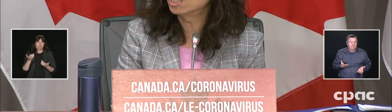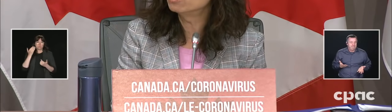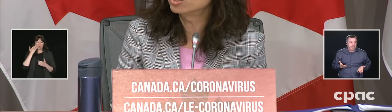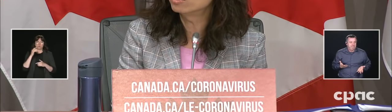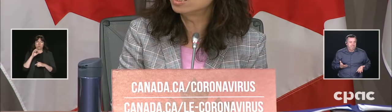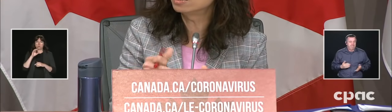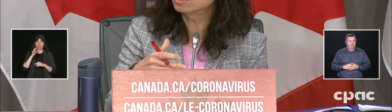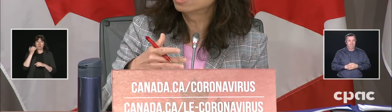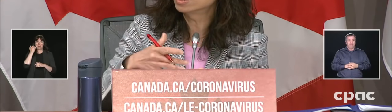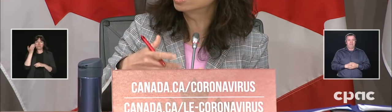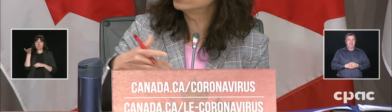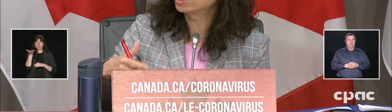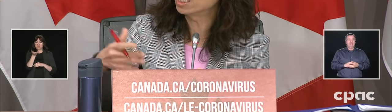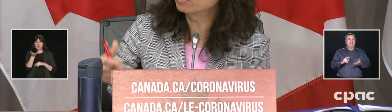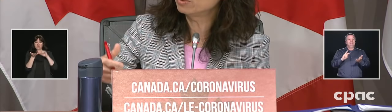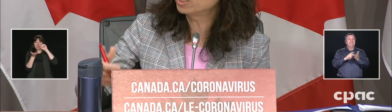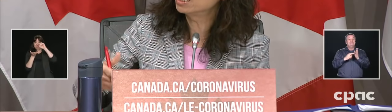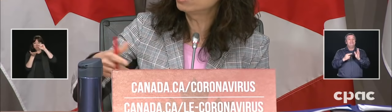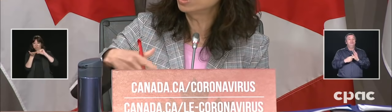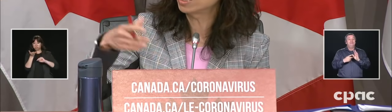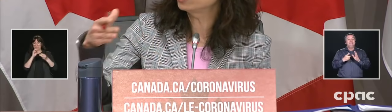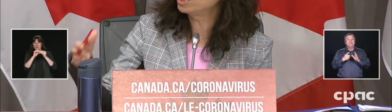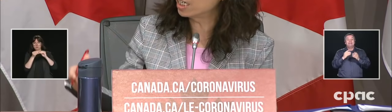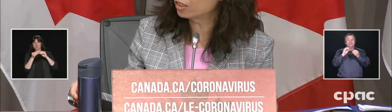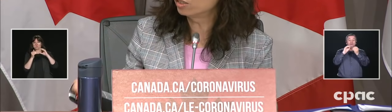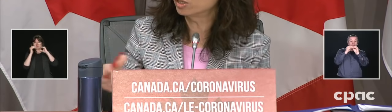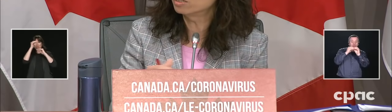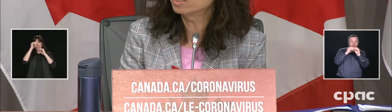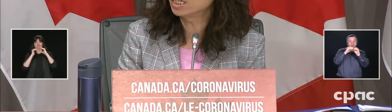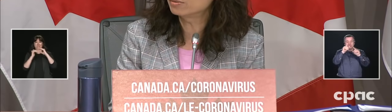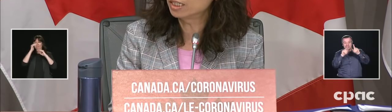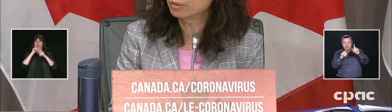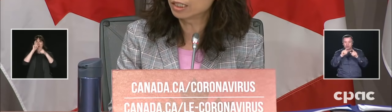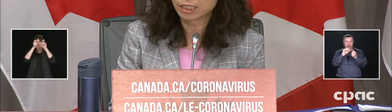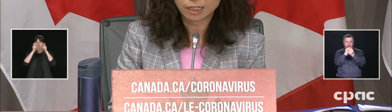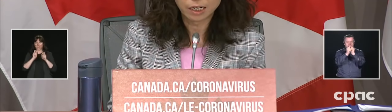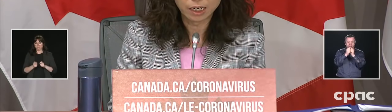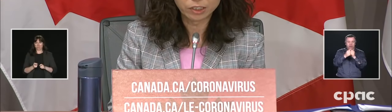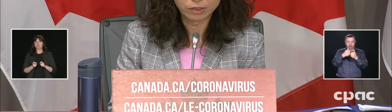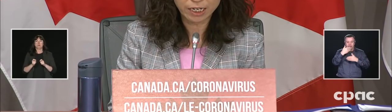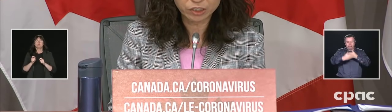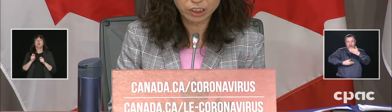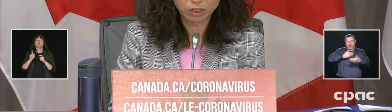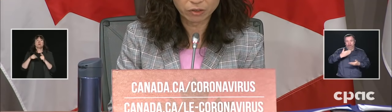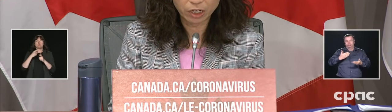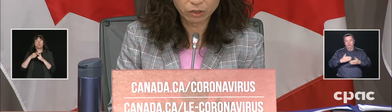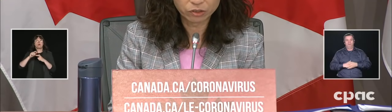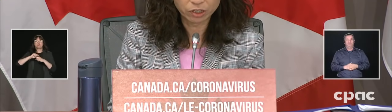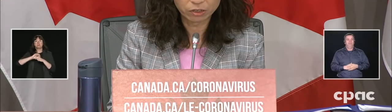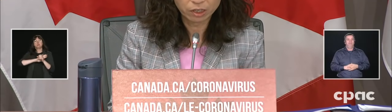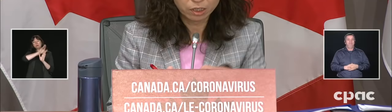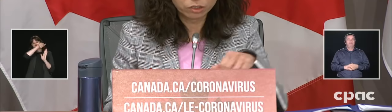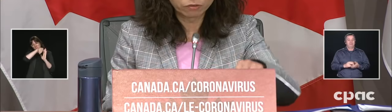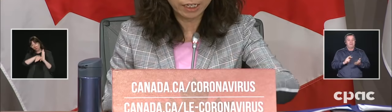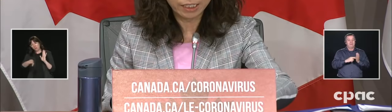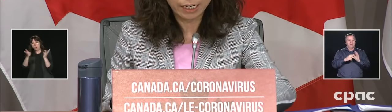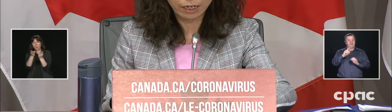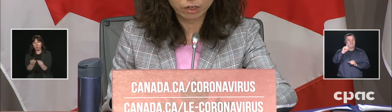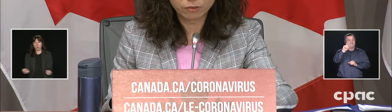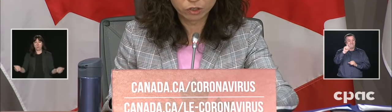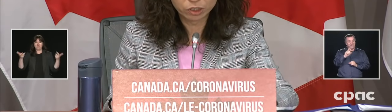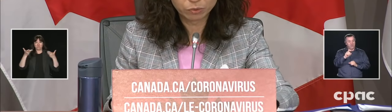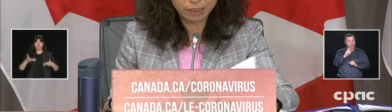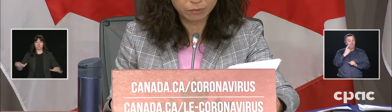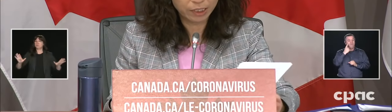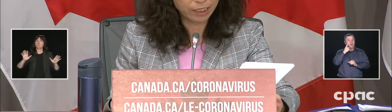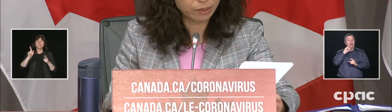over time. So these are kind of dynamic, but until you actually get to the bottom of the epidemic, you actually don't know. So right now,